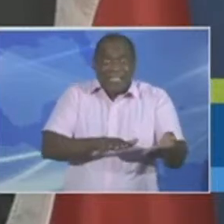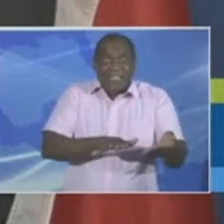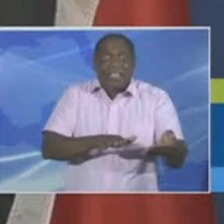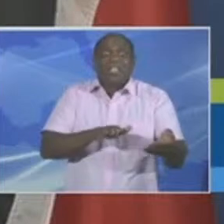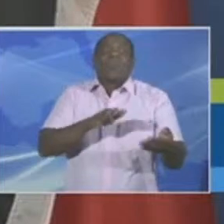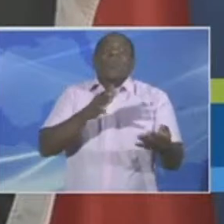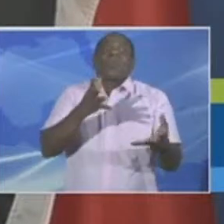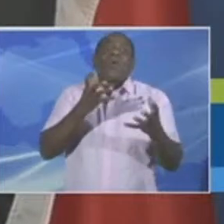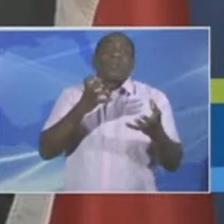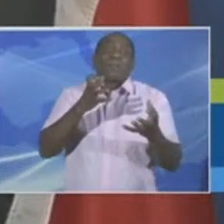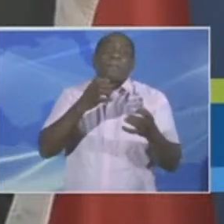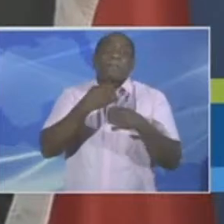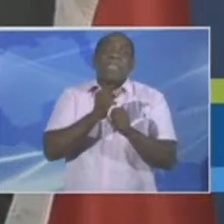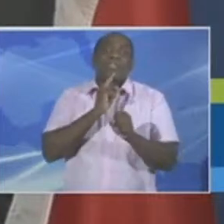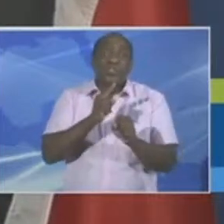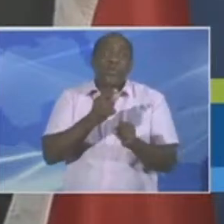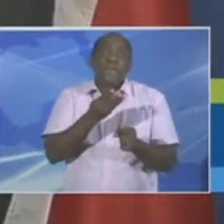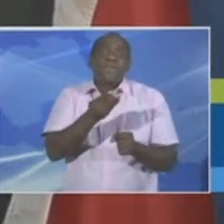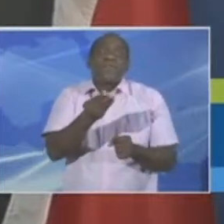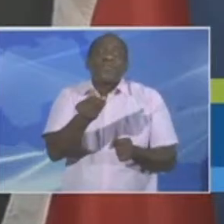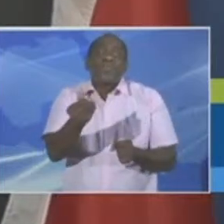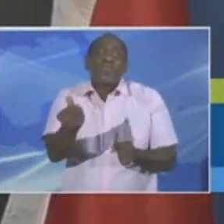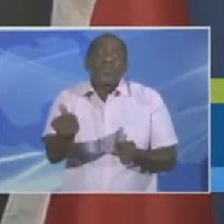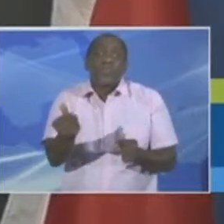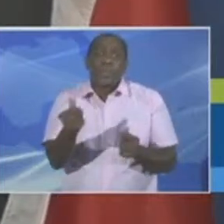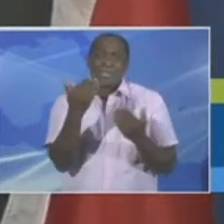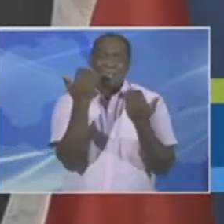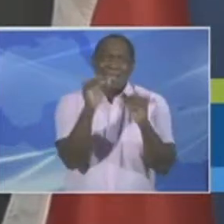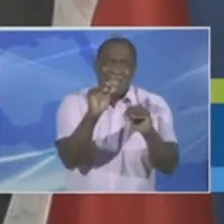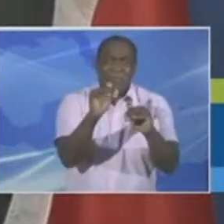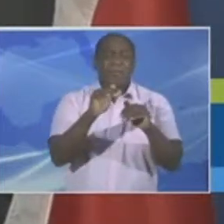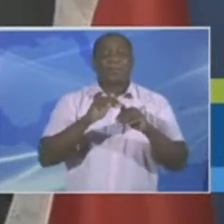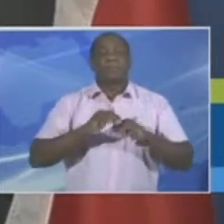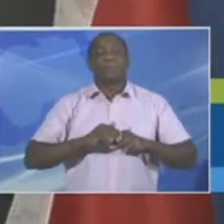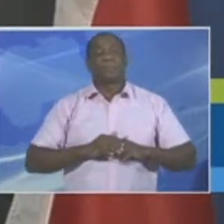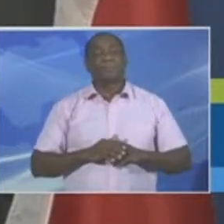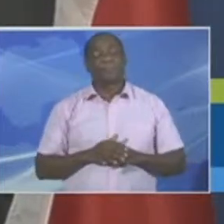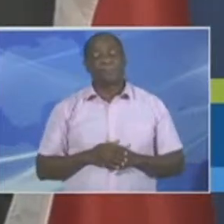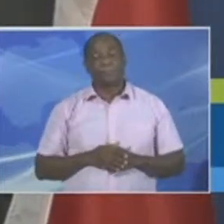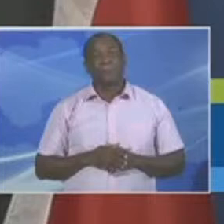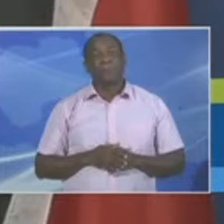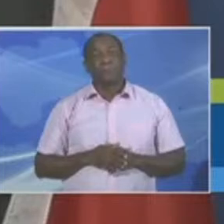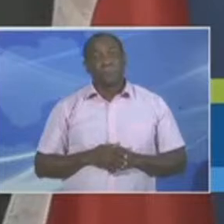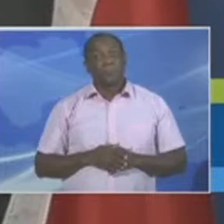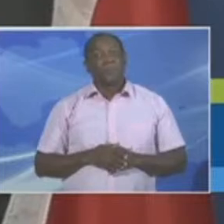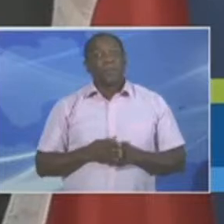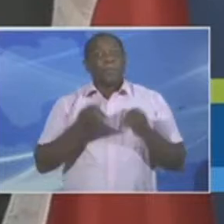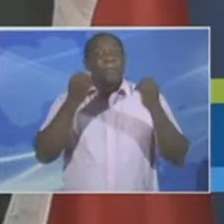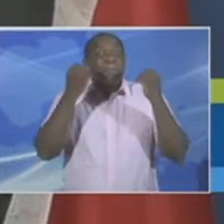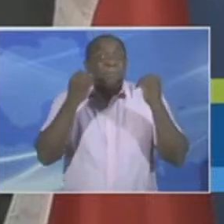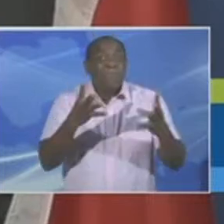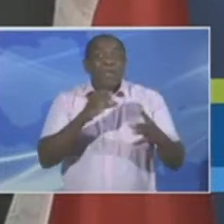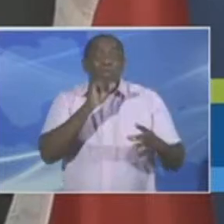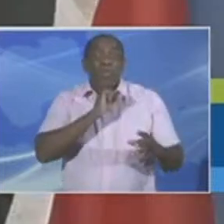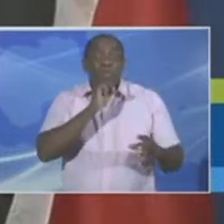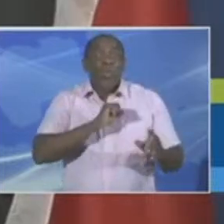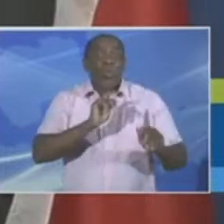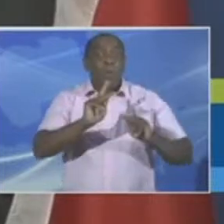was minimal, if not eliminated completely. A significant number of our elderly